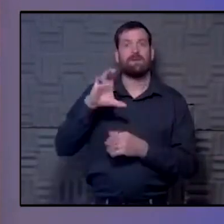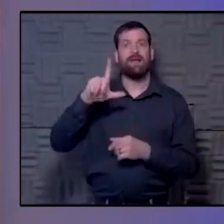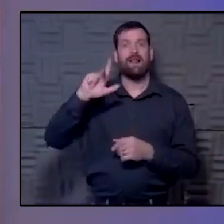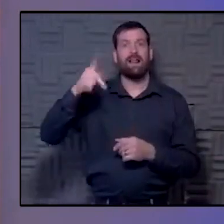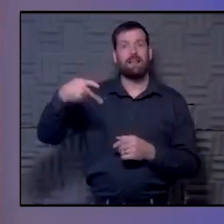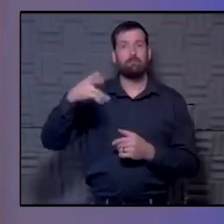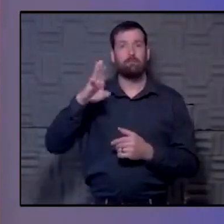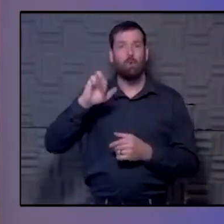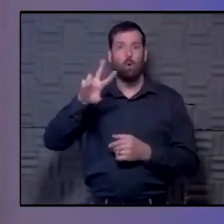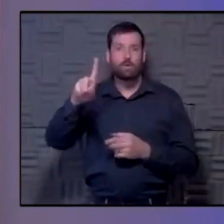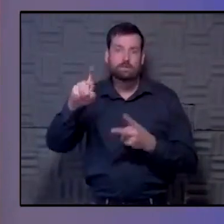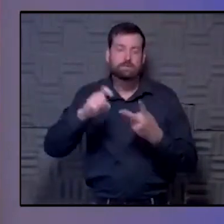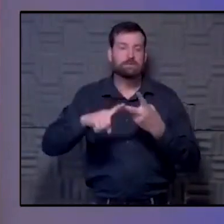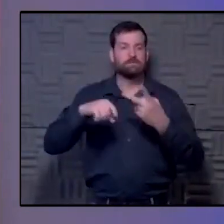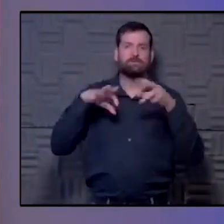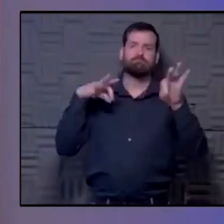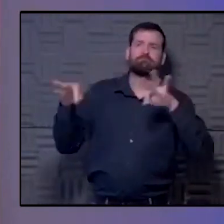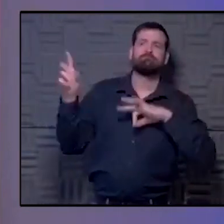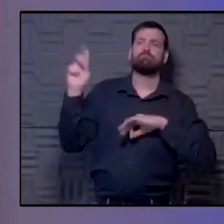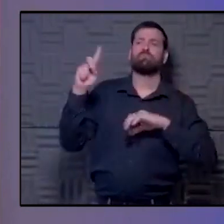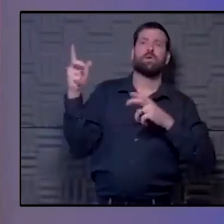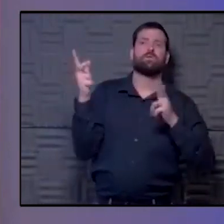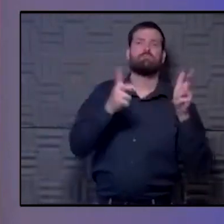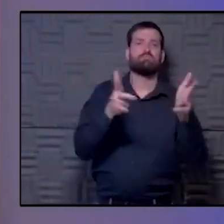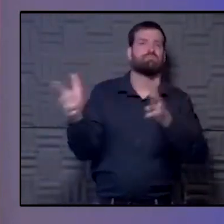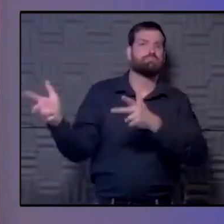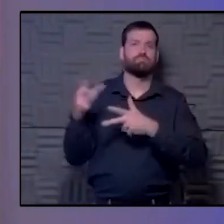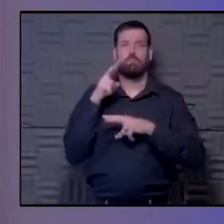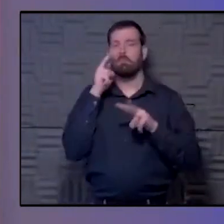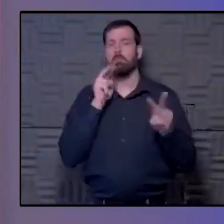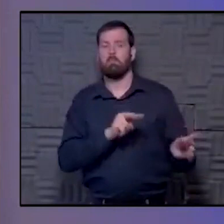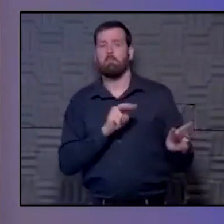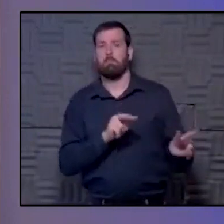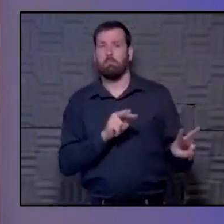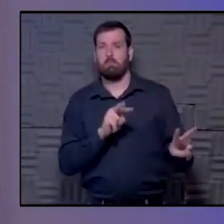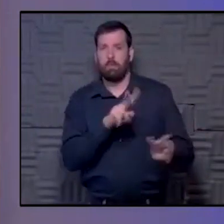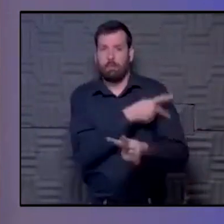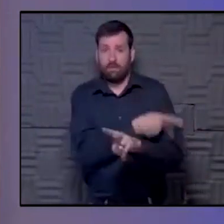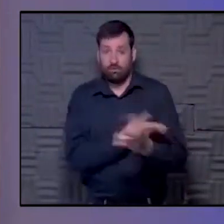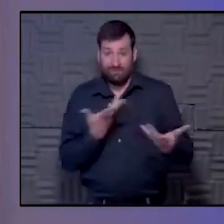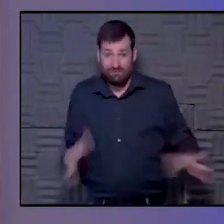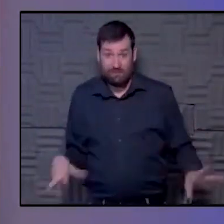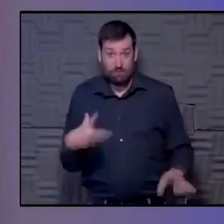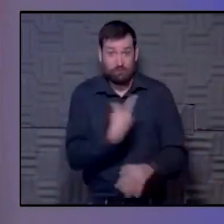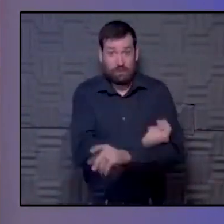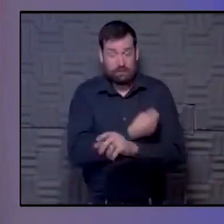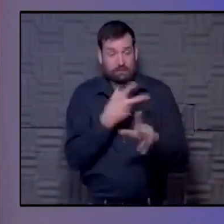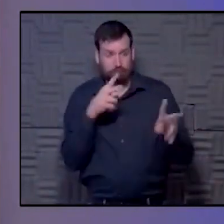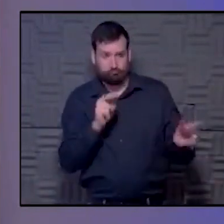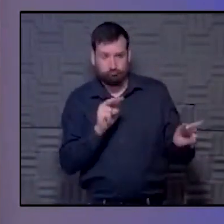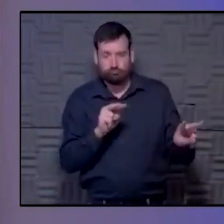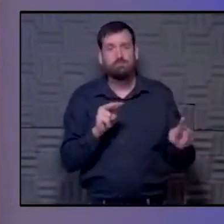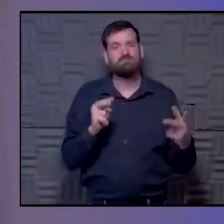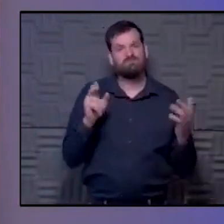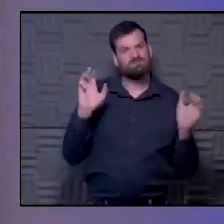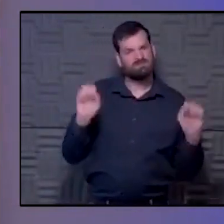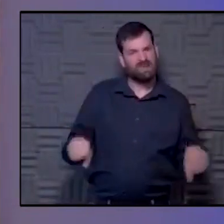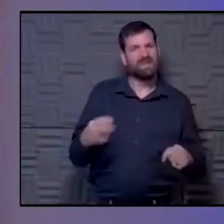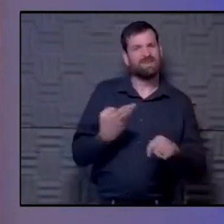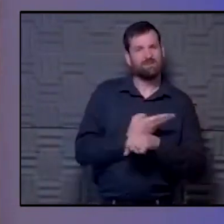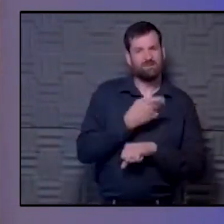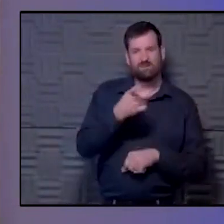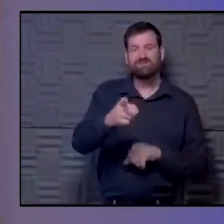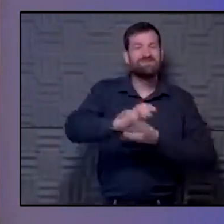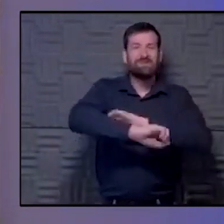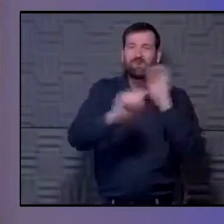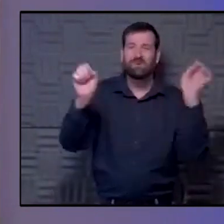direct traffic or monitor patients after they get their vaccine, we can use you. So there's no